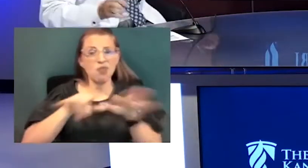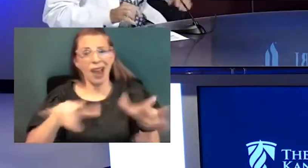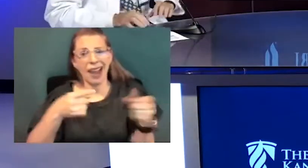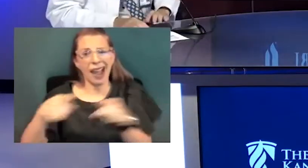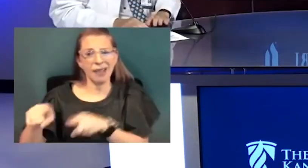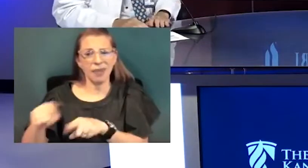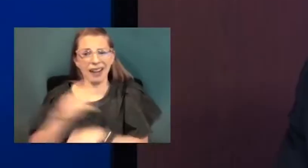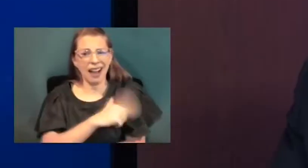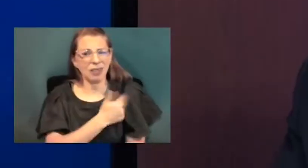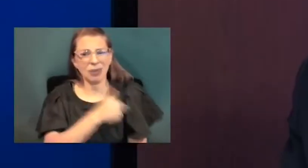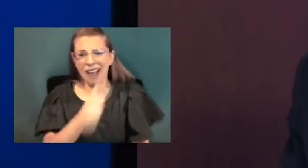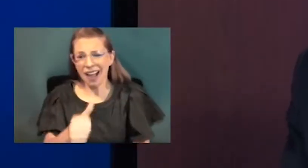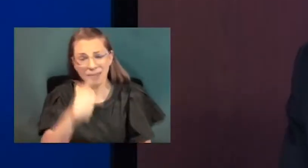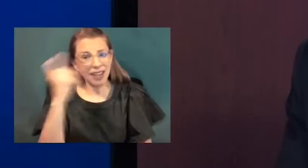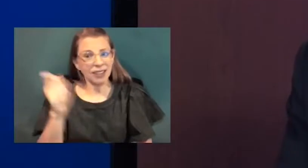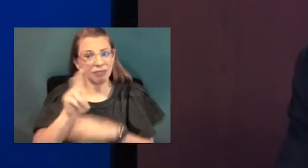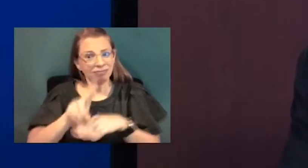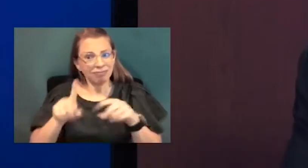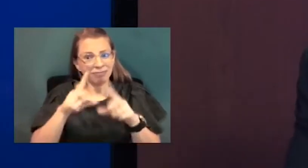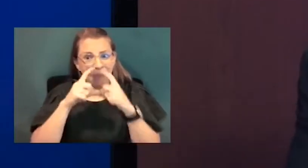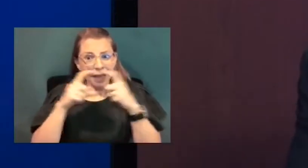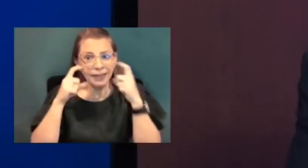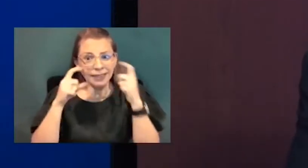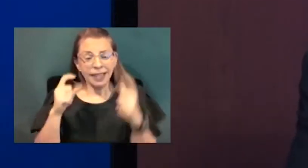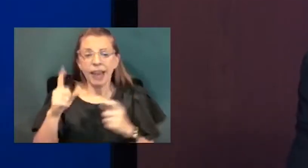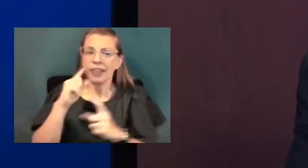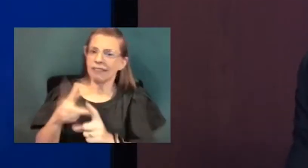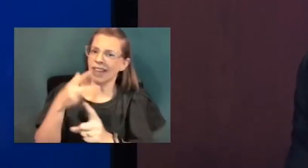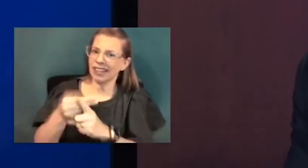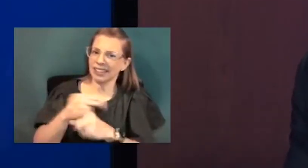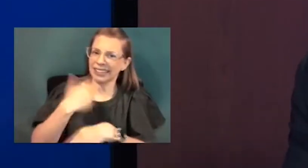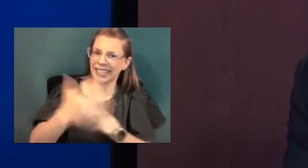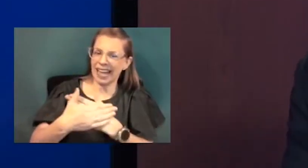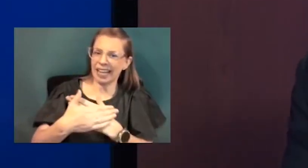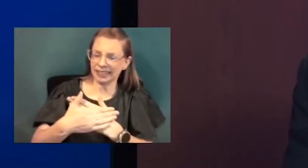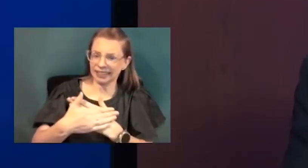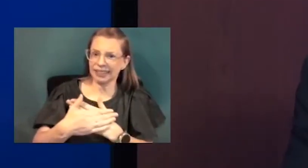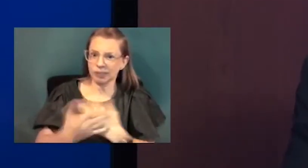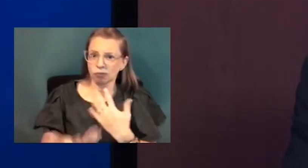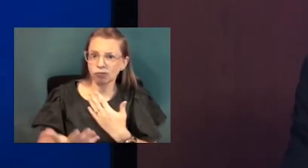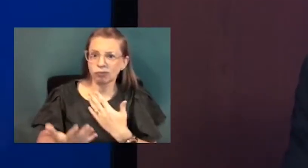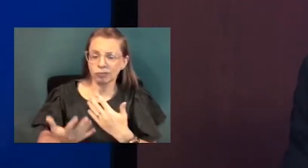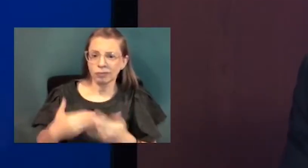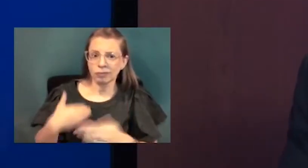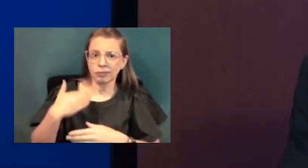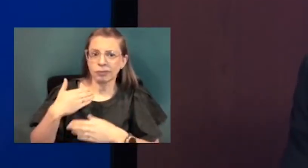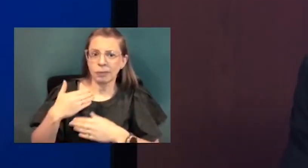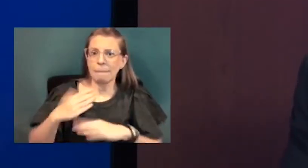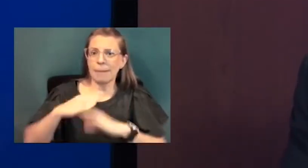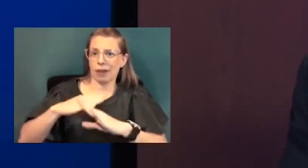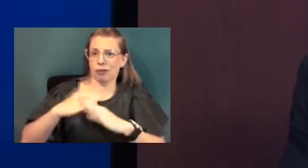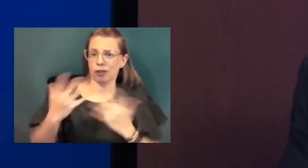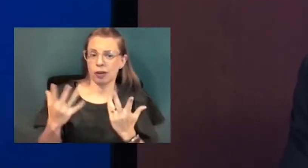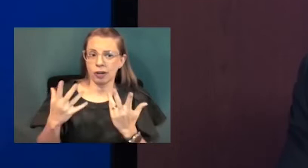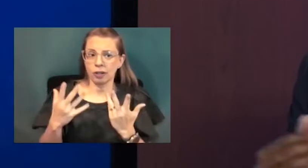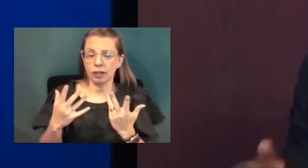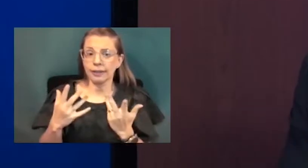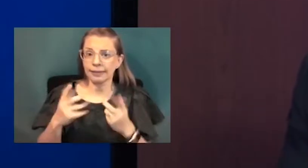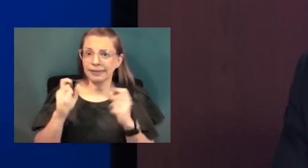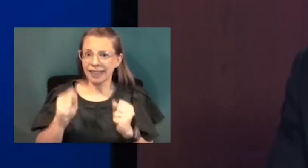on. And I think the vaccine is kind of that next step for folks. We can clearly share that if you just follow this bit of